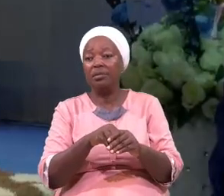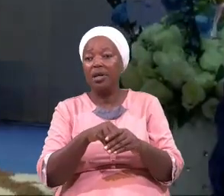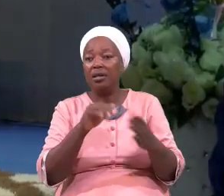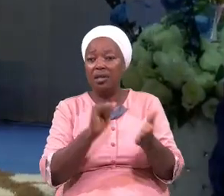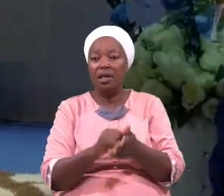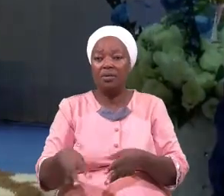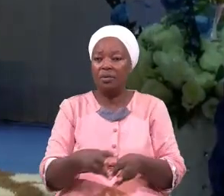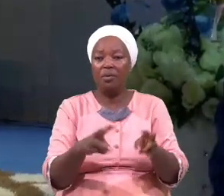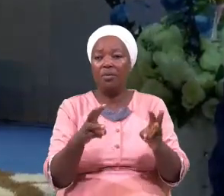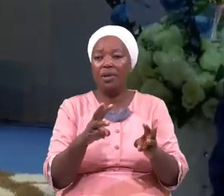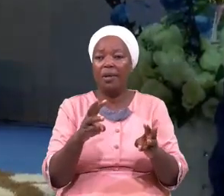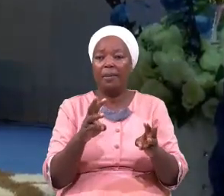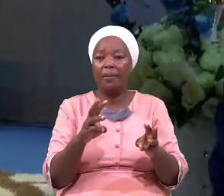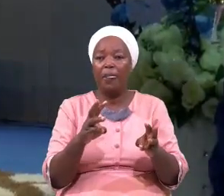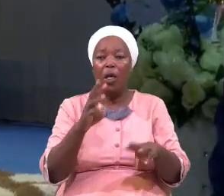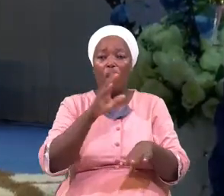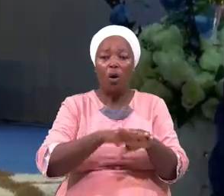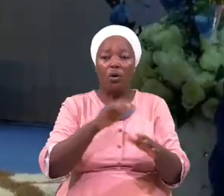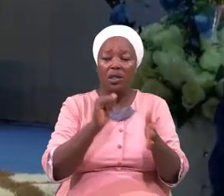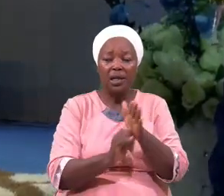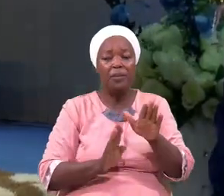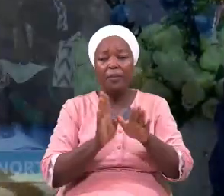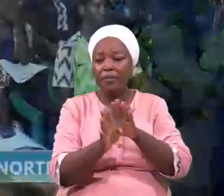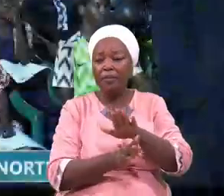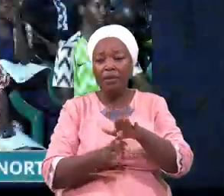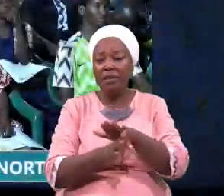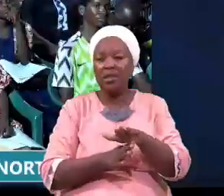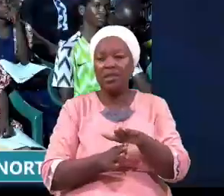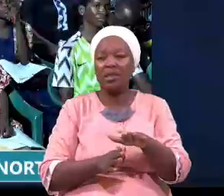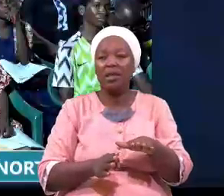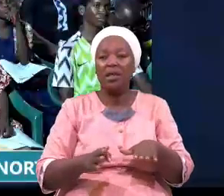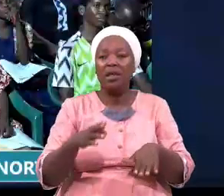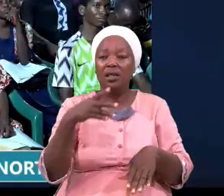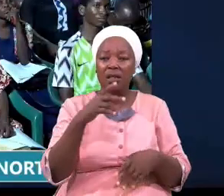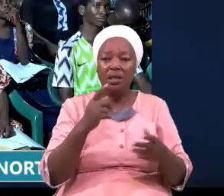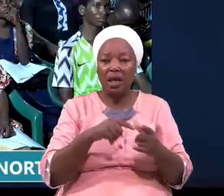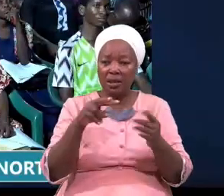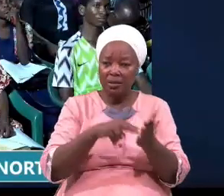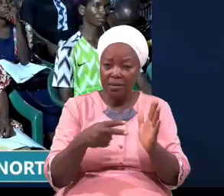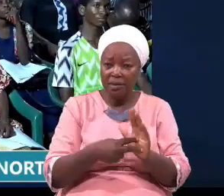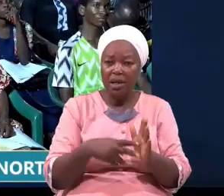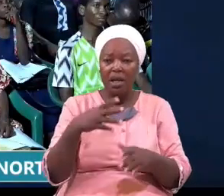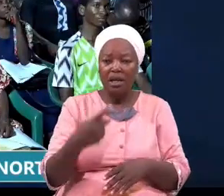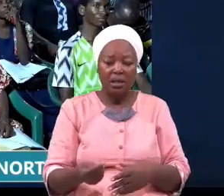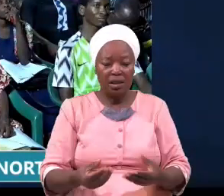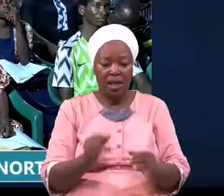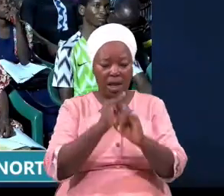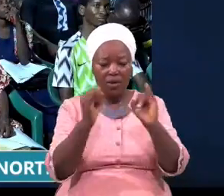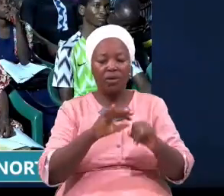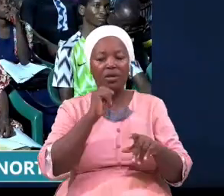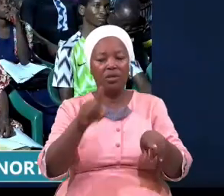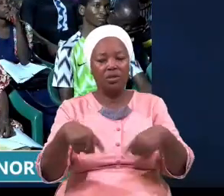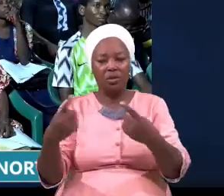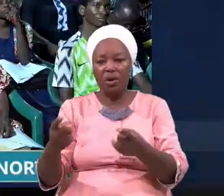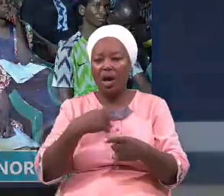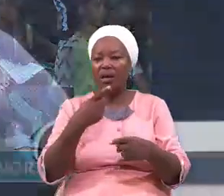in that way, on that basis, the leaven is gone, and the blood